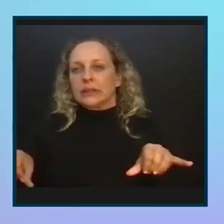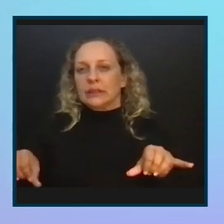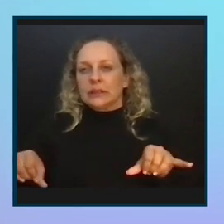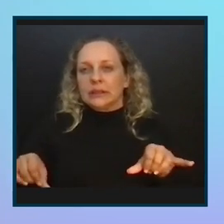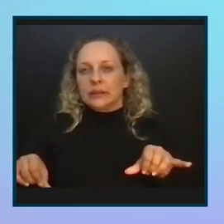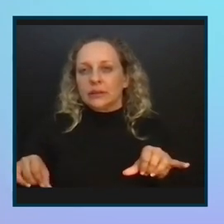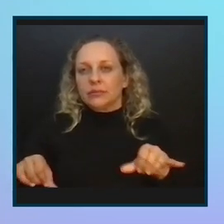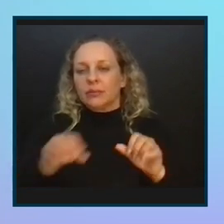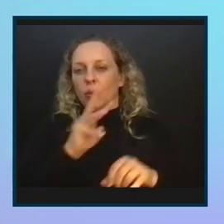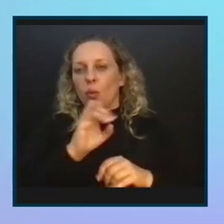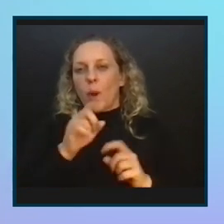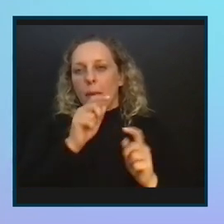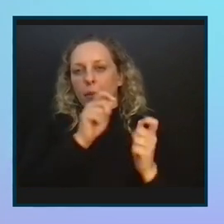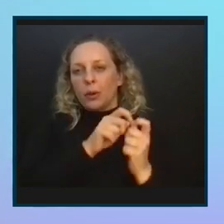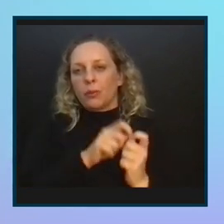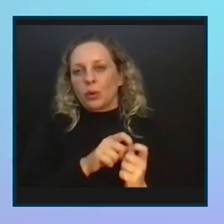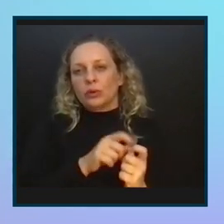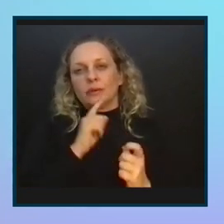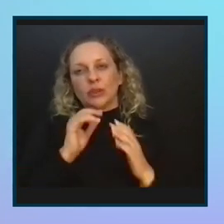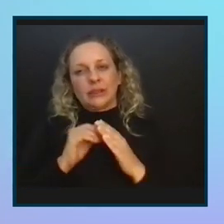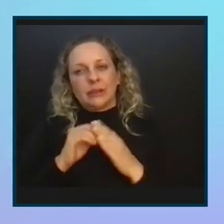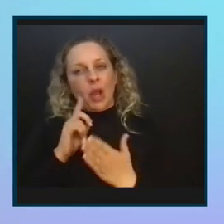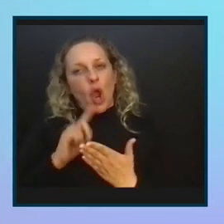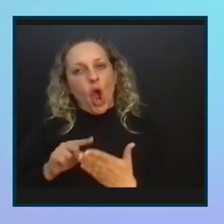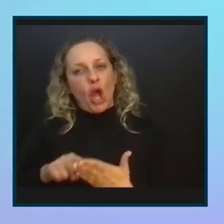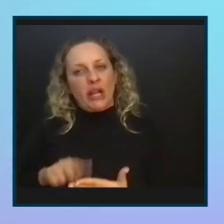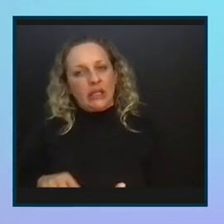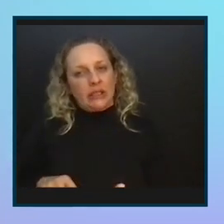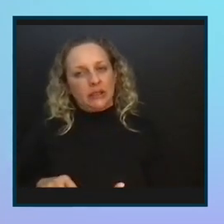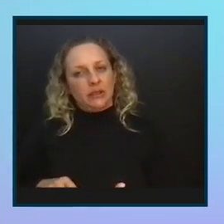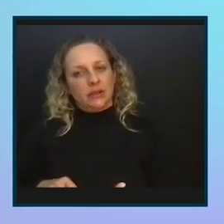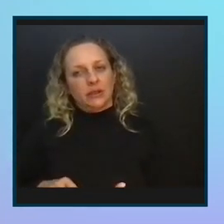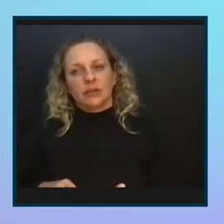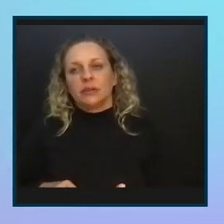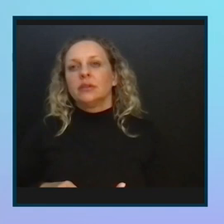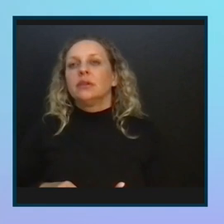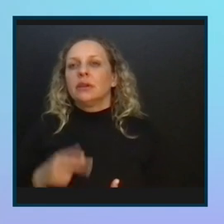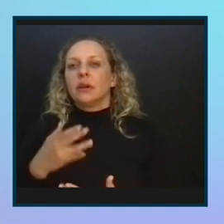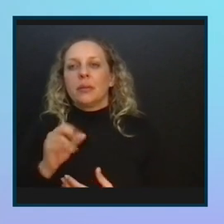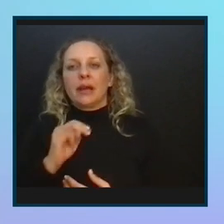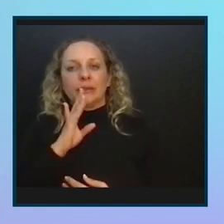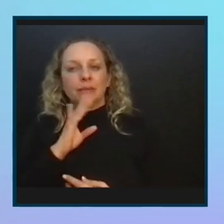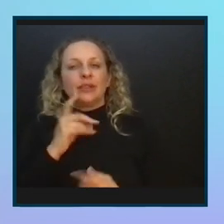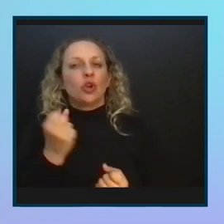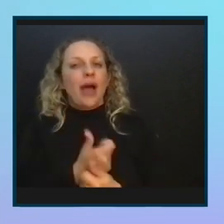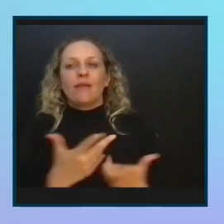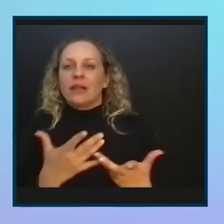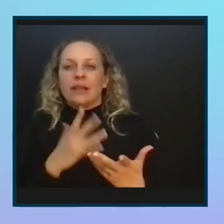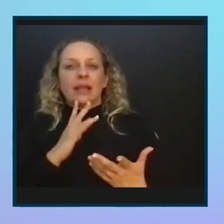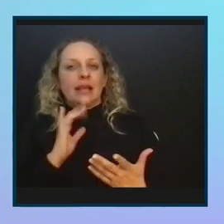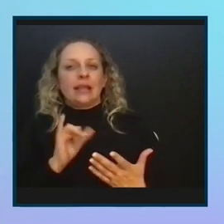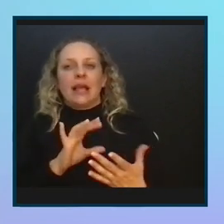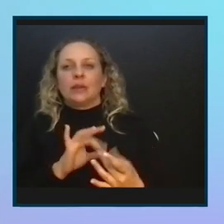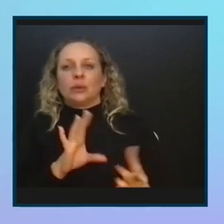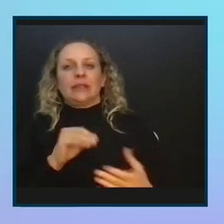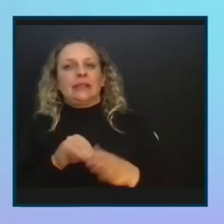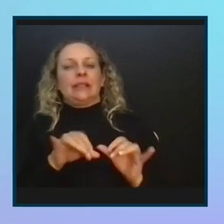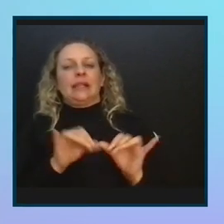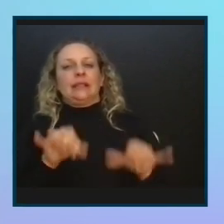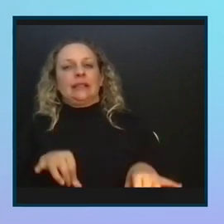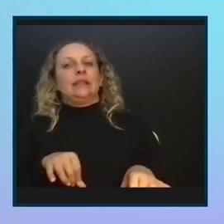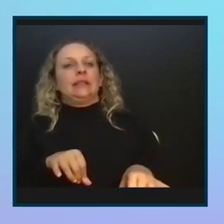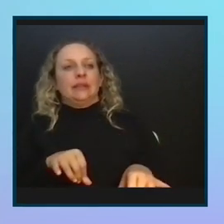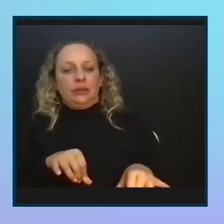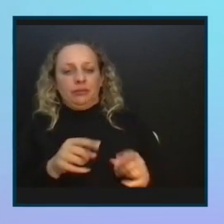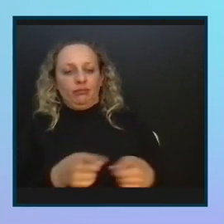recurring accessibility audit? So everything that is released in the design system does